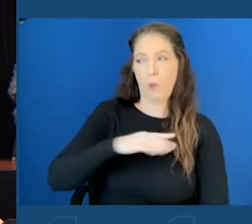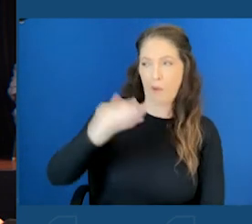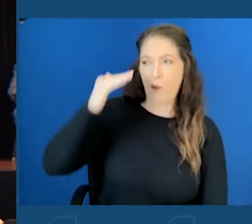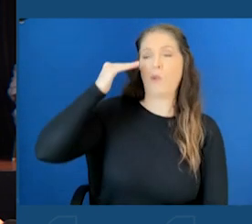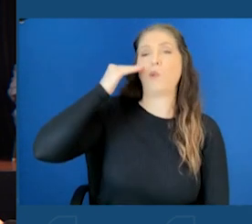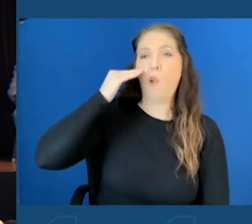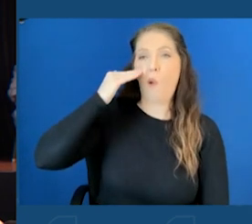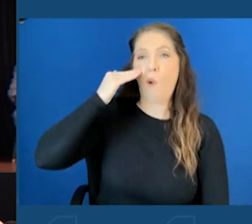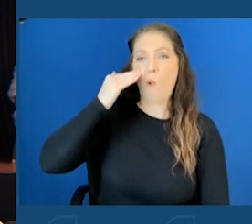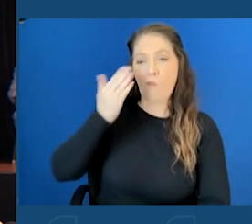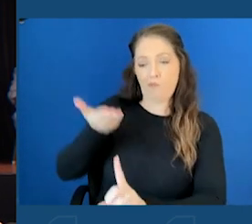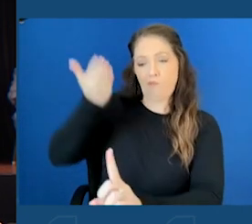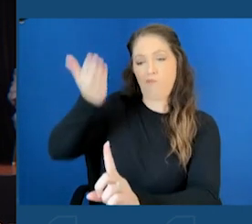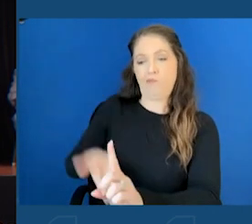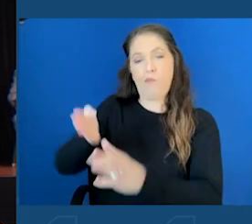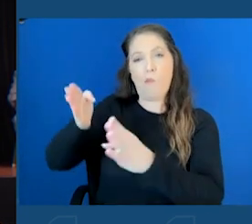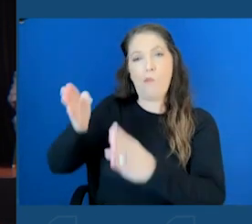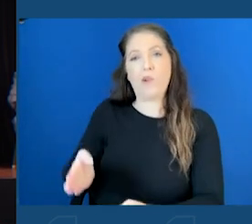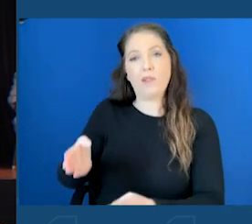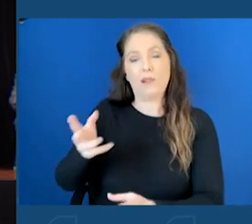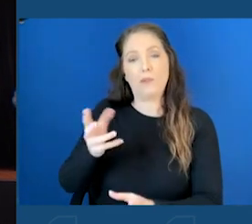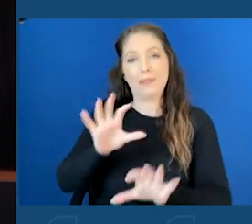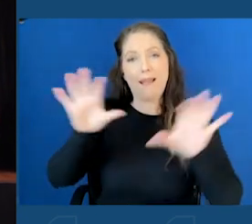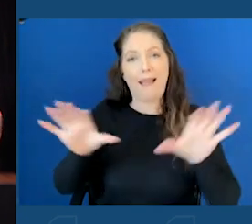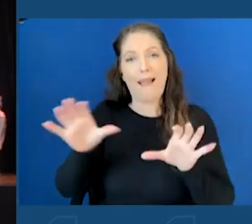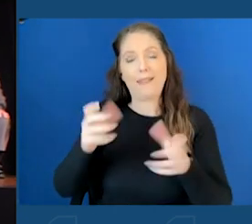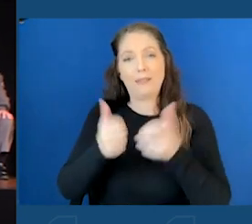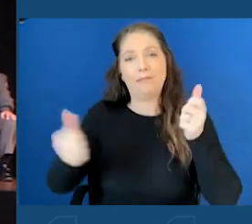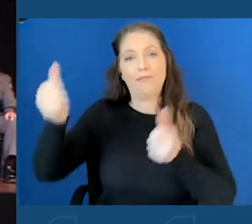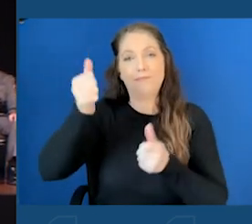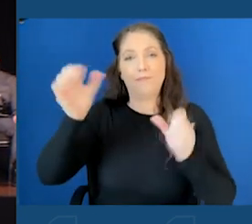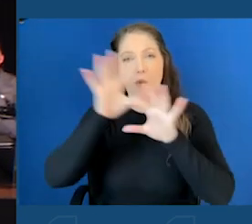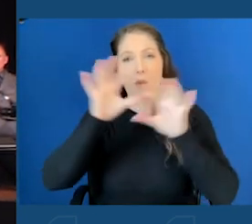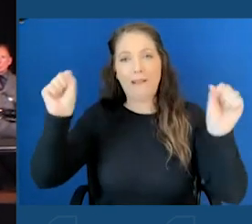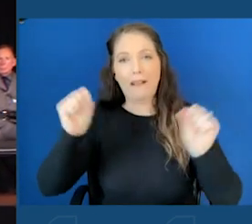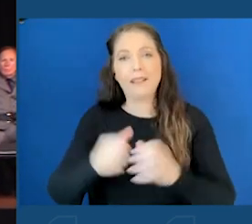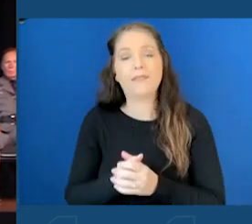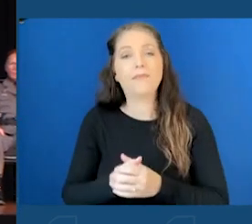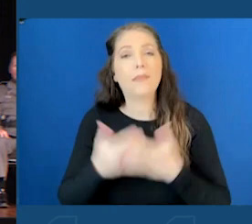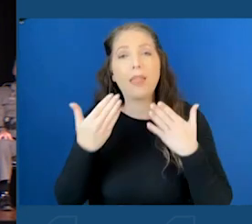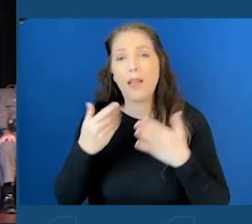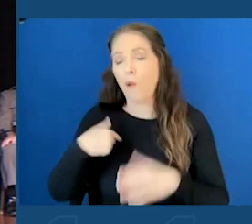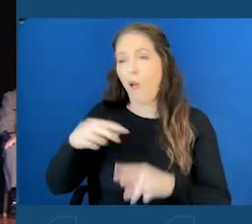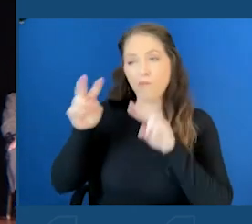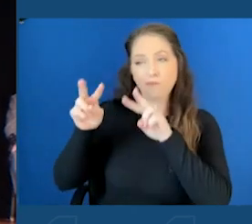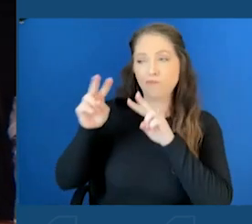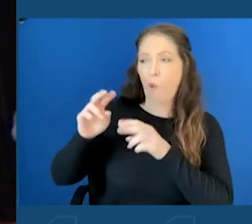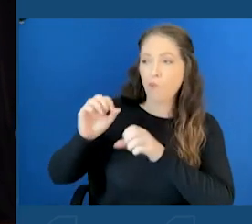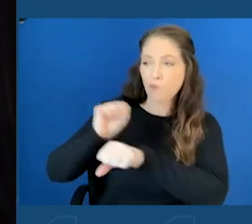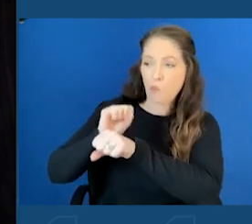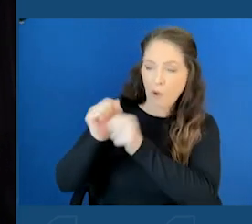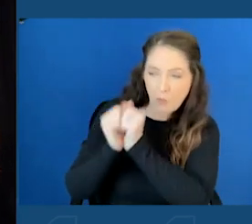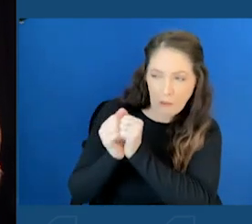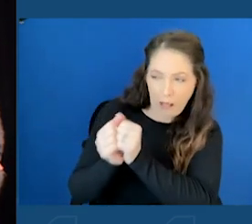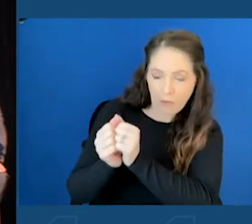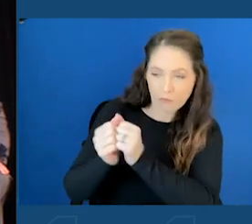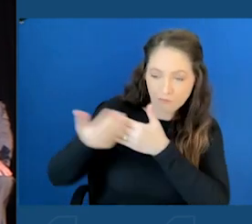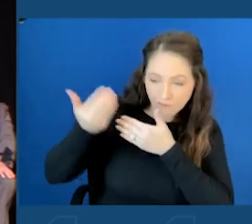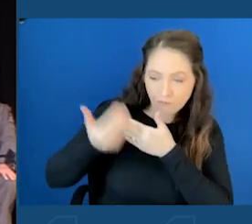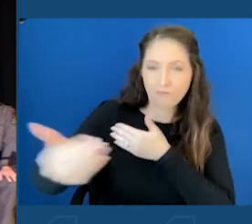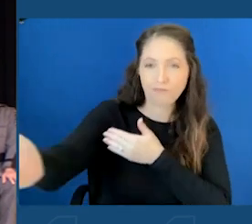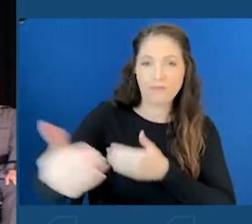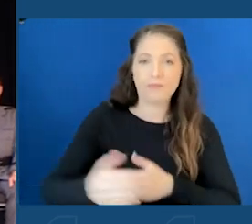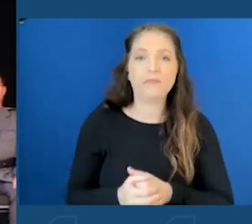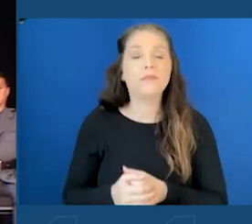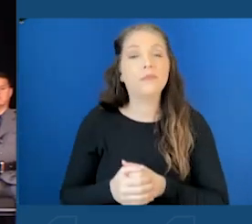who is now our acting superintendent. So I want to thank him. I look forward to working with him in years to come. Superintendent. Also,